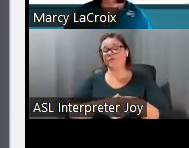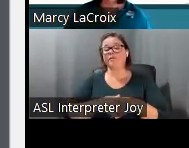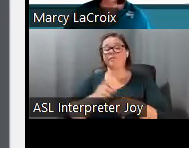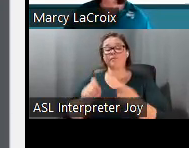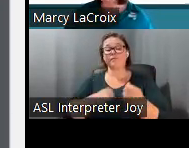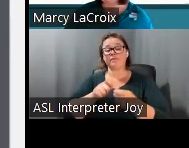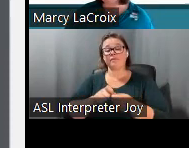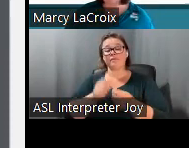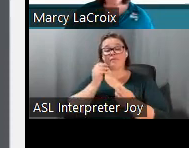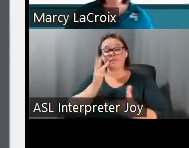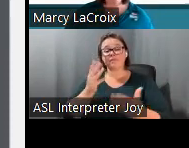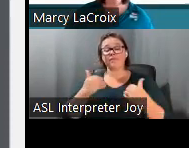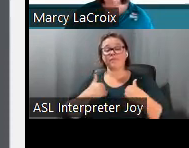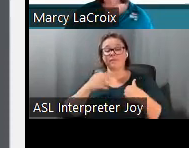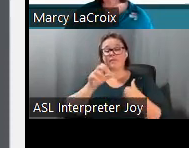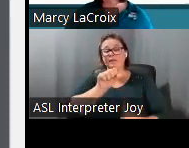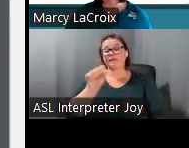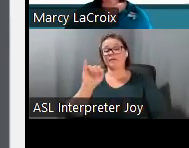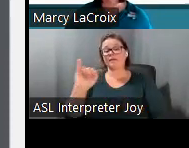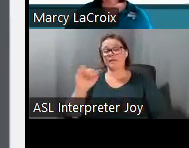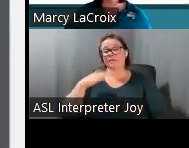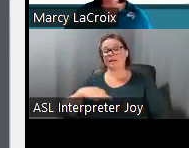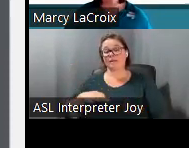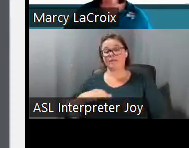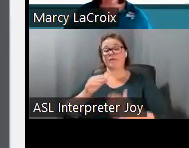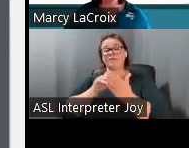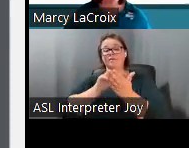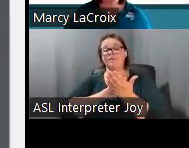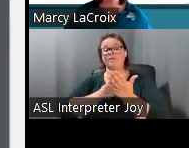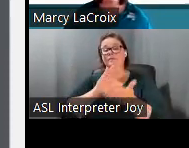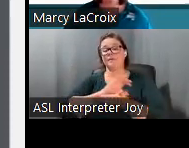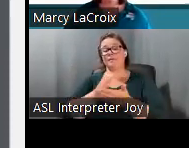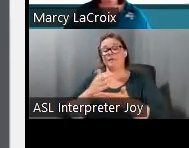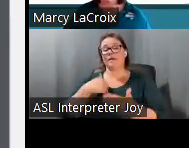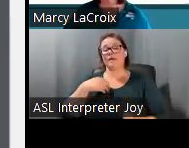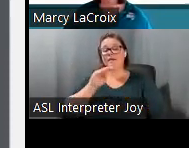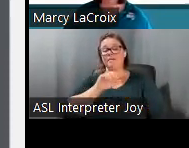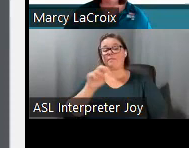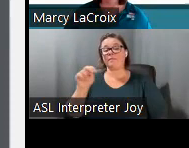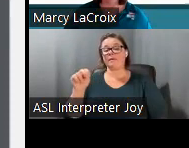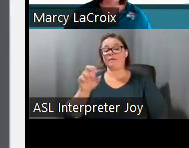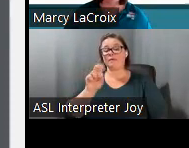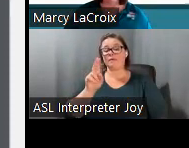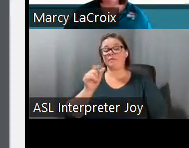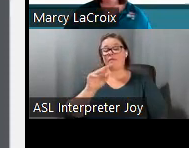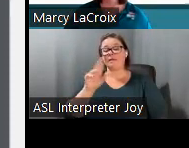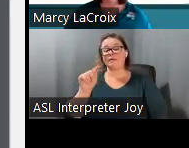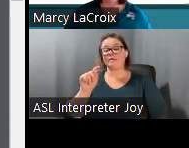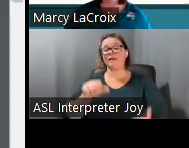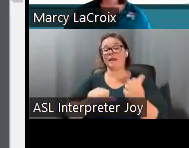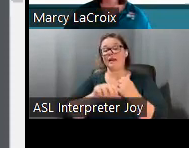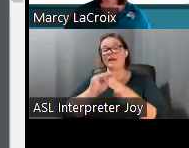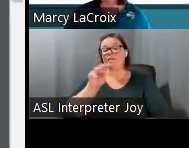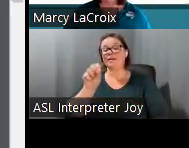one has an SSI benefit and it lists the amount. It has a Minnesota Supplemental Aid or MSA and it lists